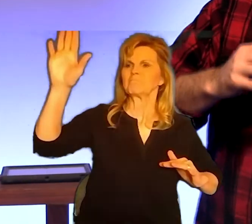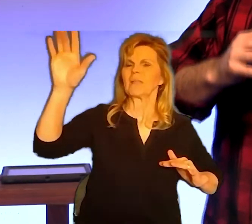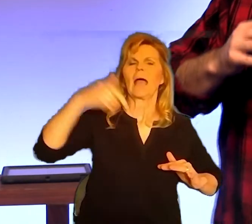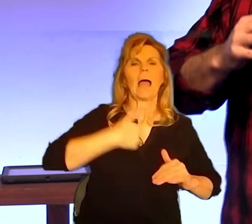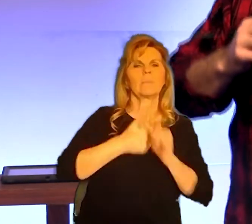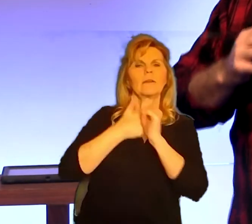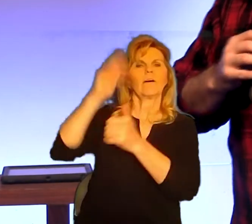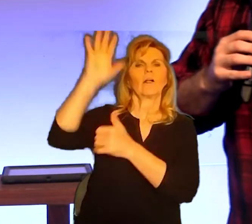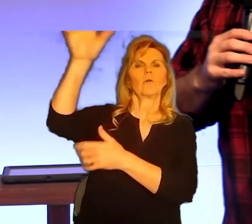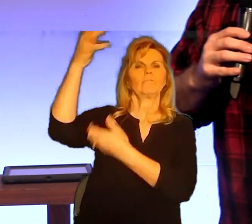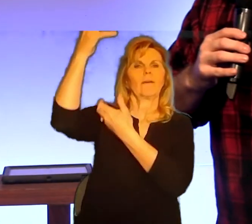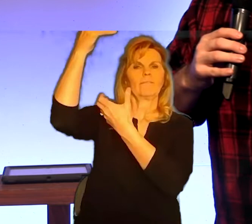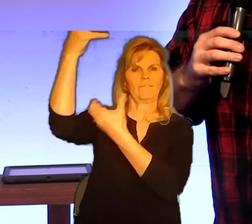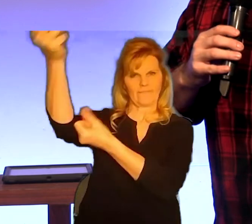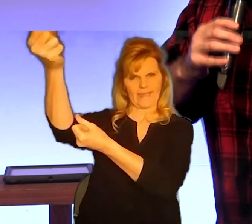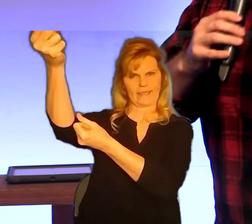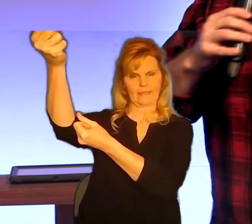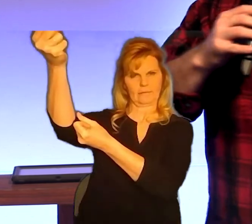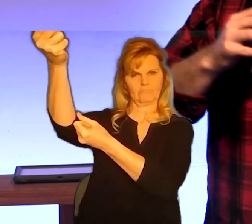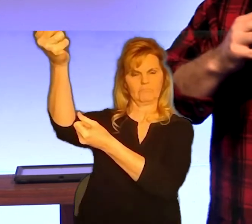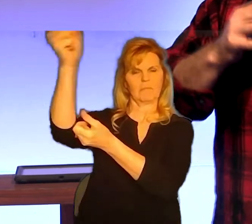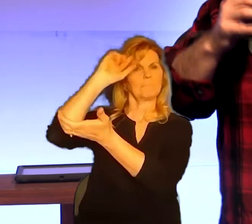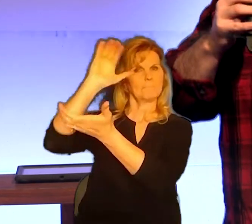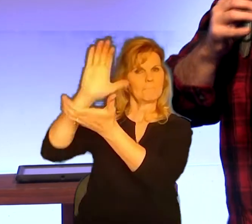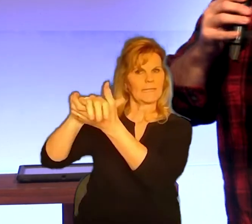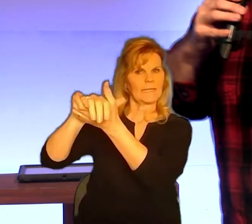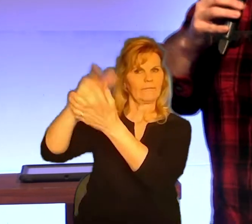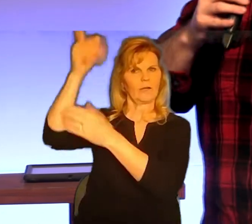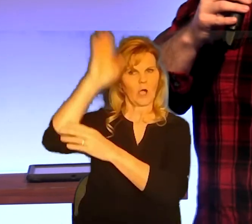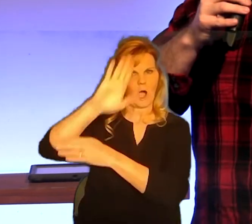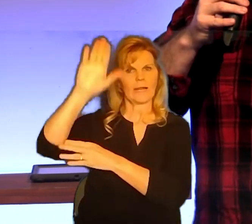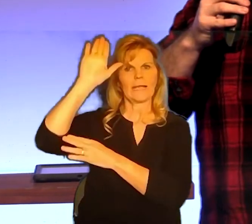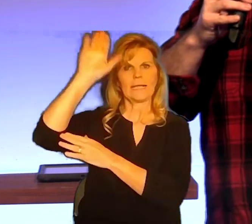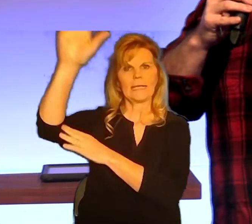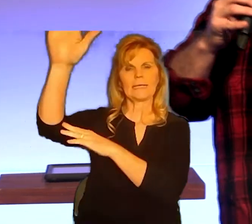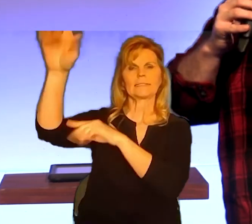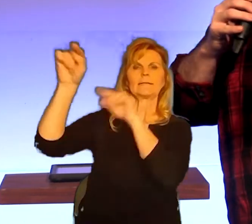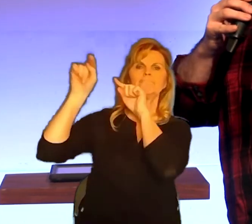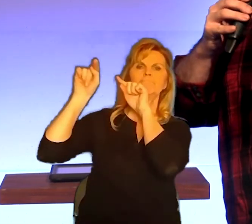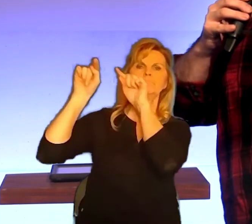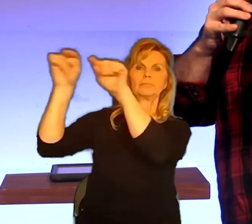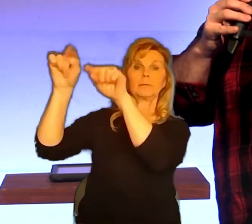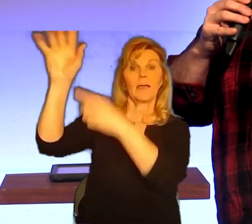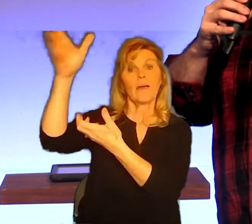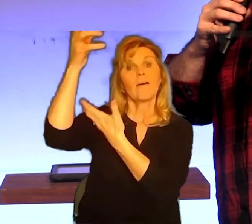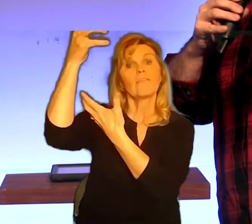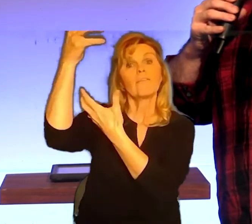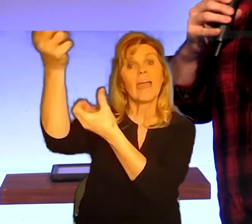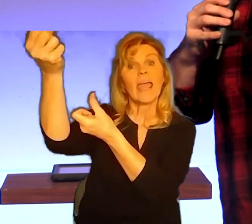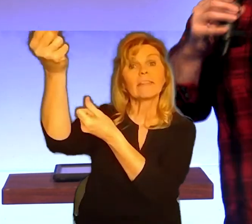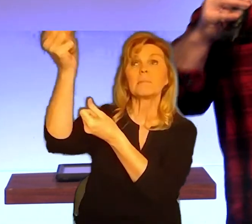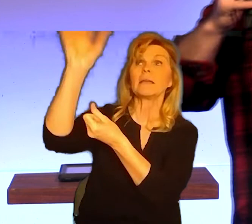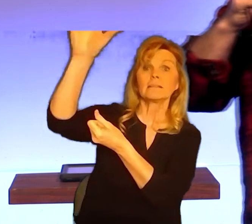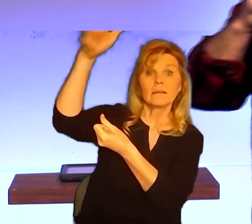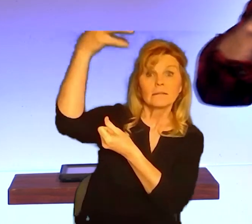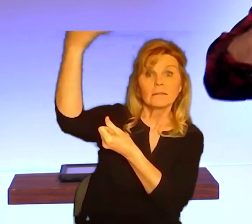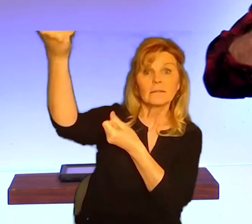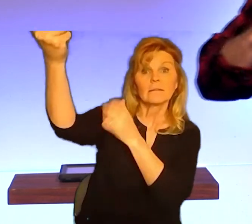by faith. I'm going to align with God. See, faith is aligning with God and it's